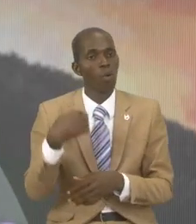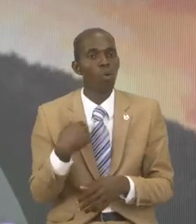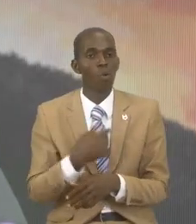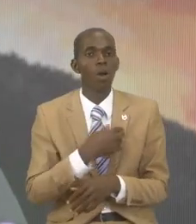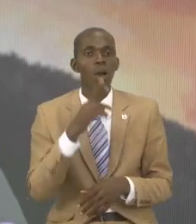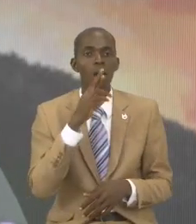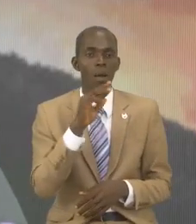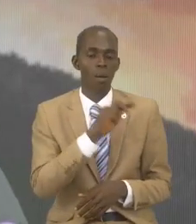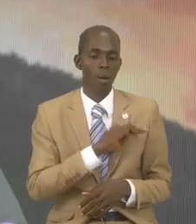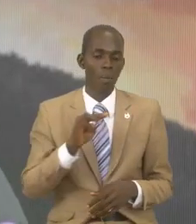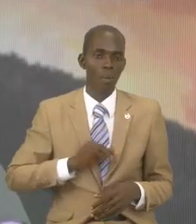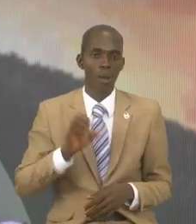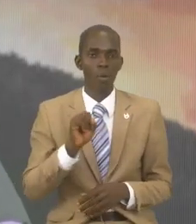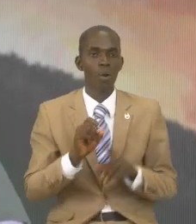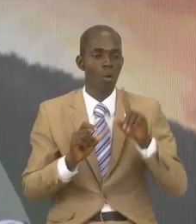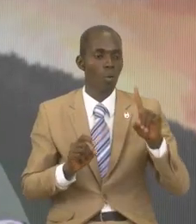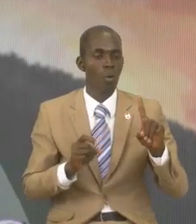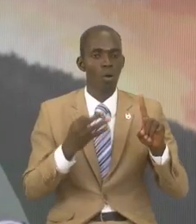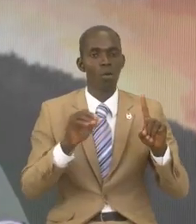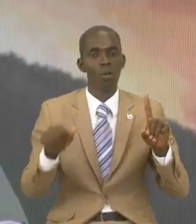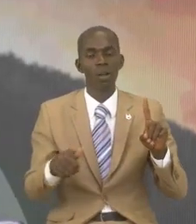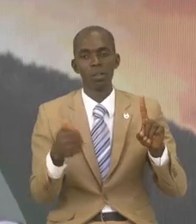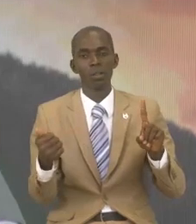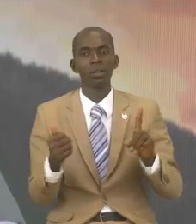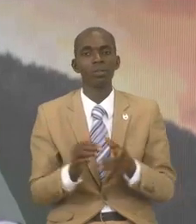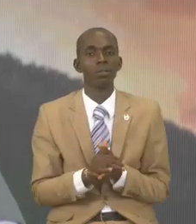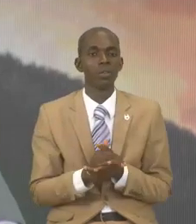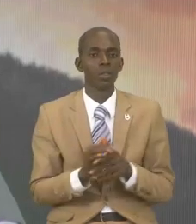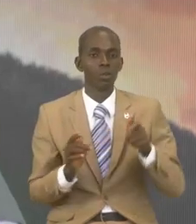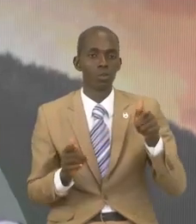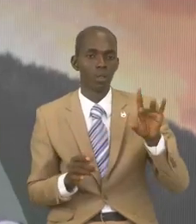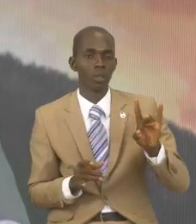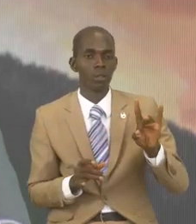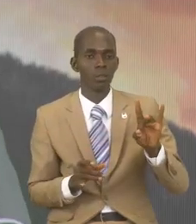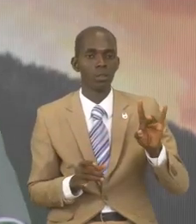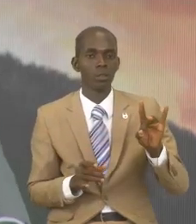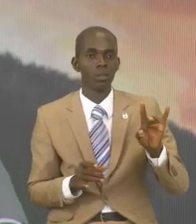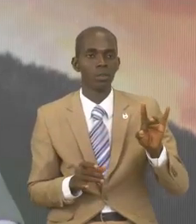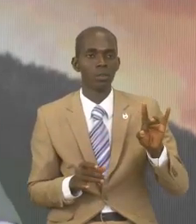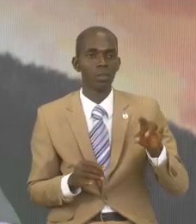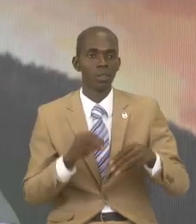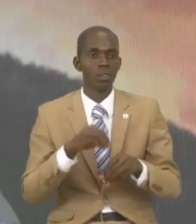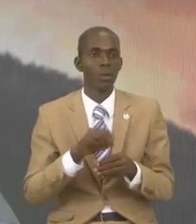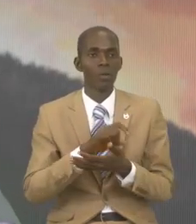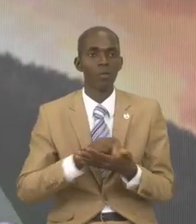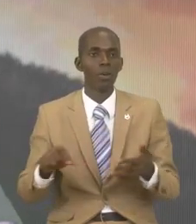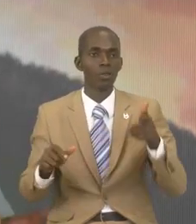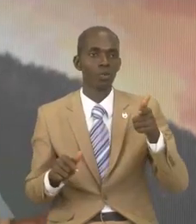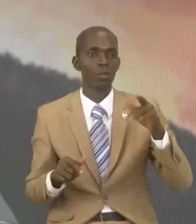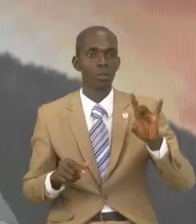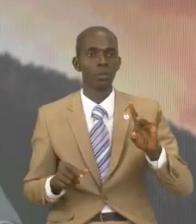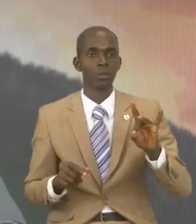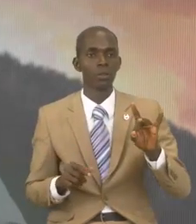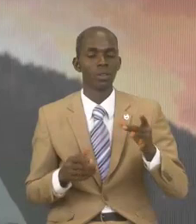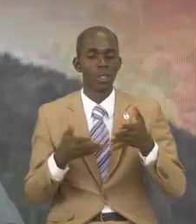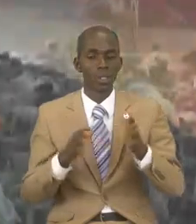members one of another. Verse 28. In verse 28, let him